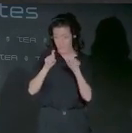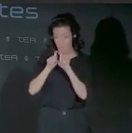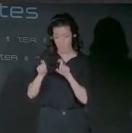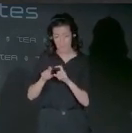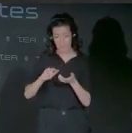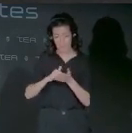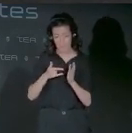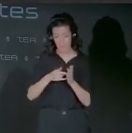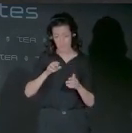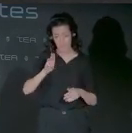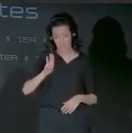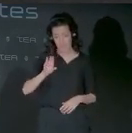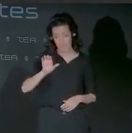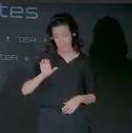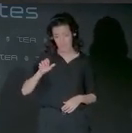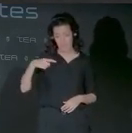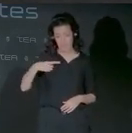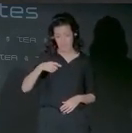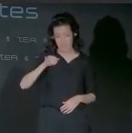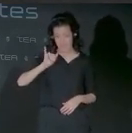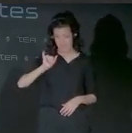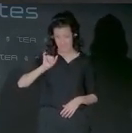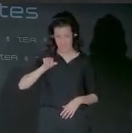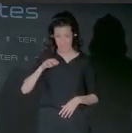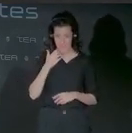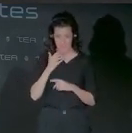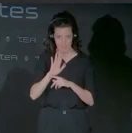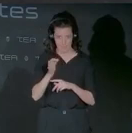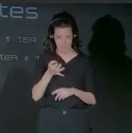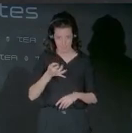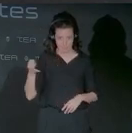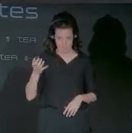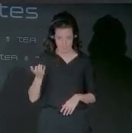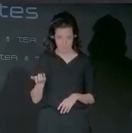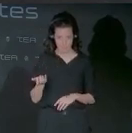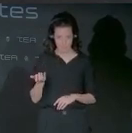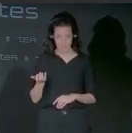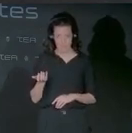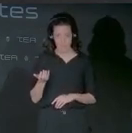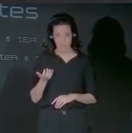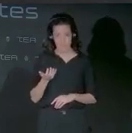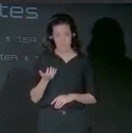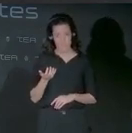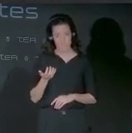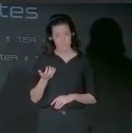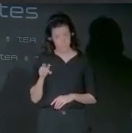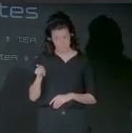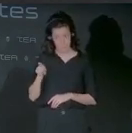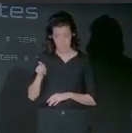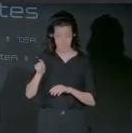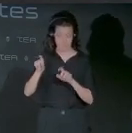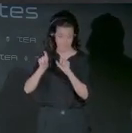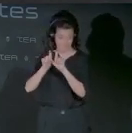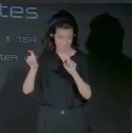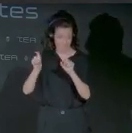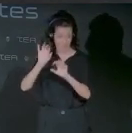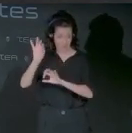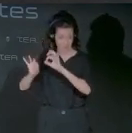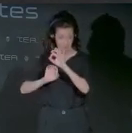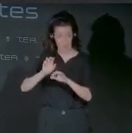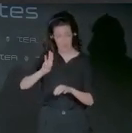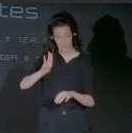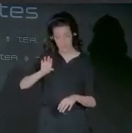the support and the industry support for the PEGI organization and the way we label our games to make sure that we can